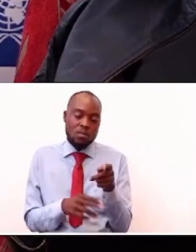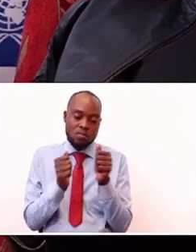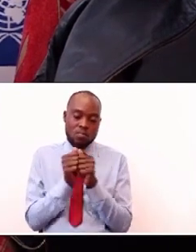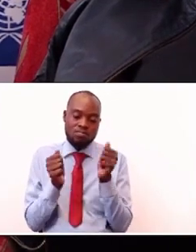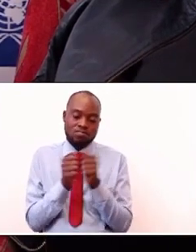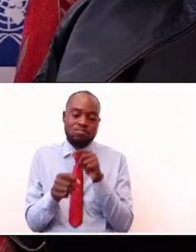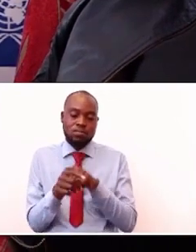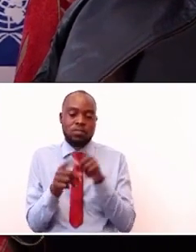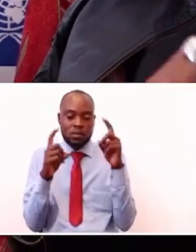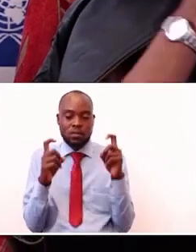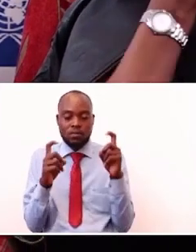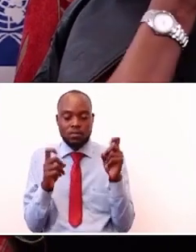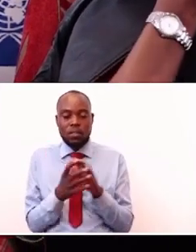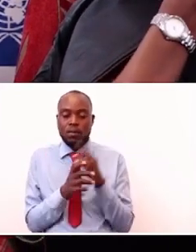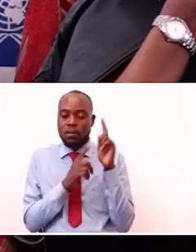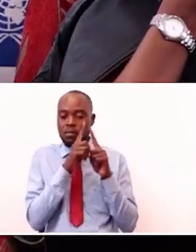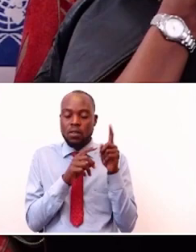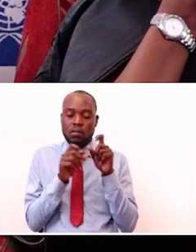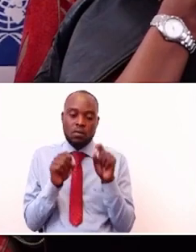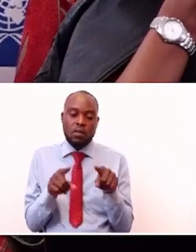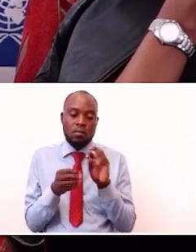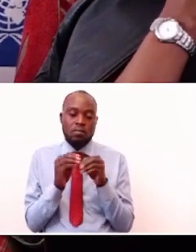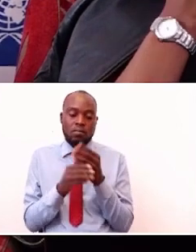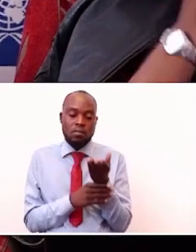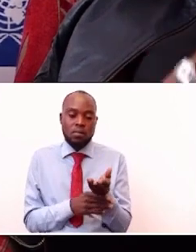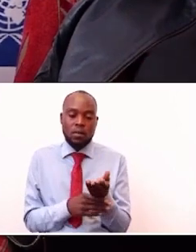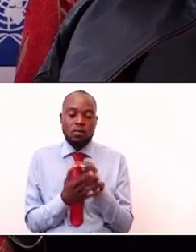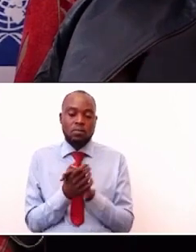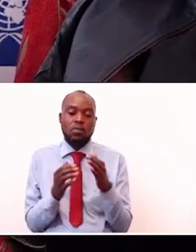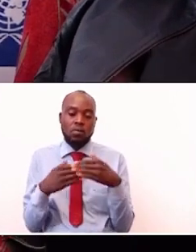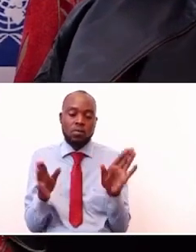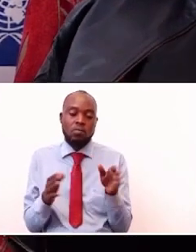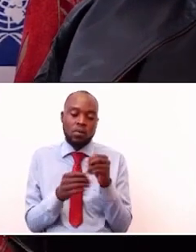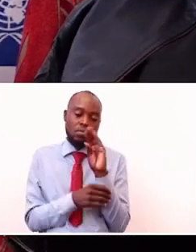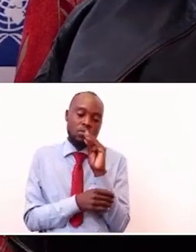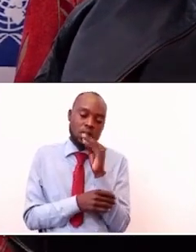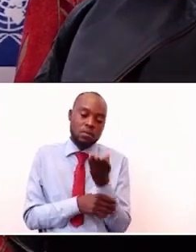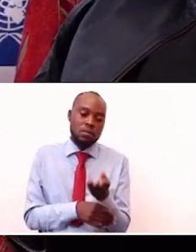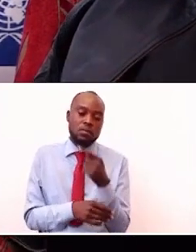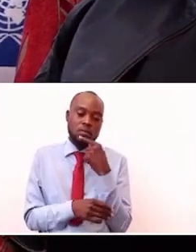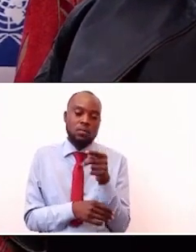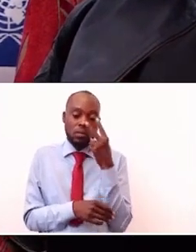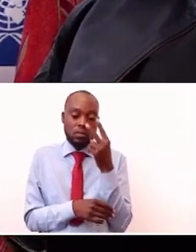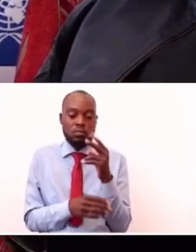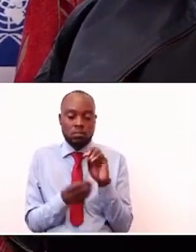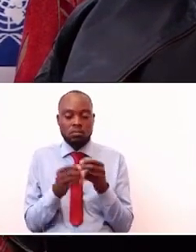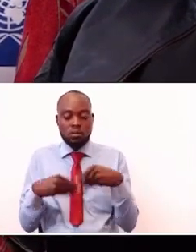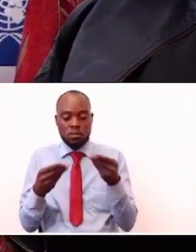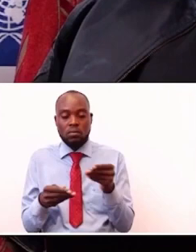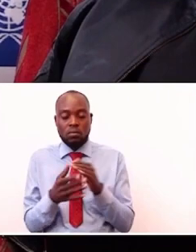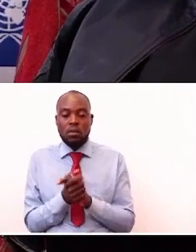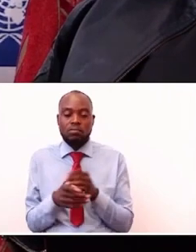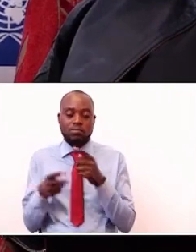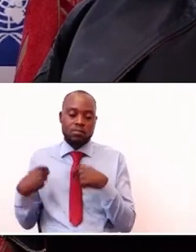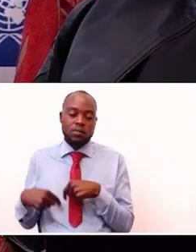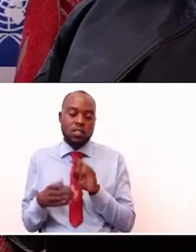digital economy. I think, Jason, when you start making the opening remarks, you said this session might appear disconnected. It is at the heart of it because